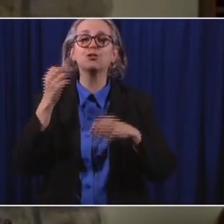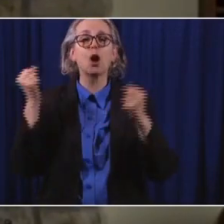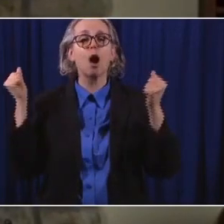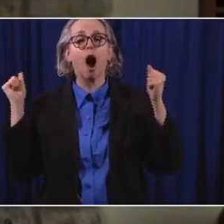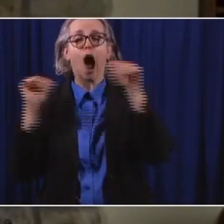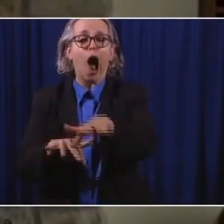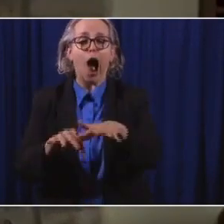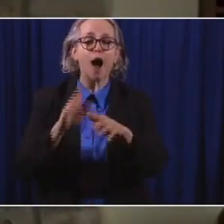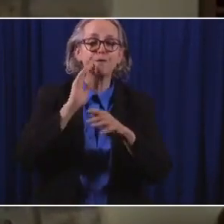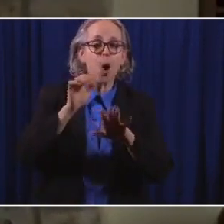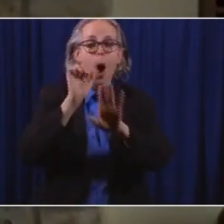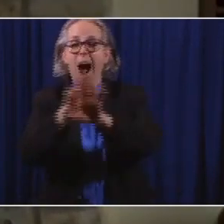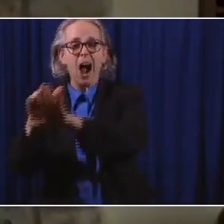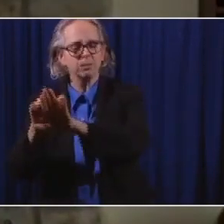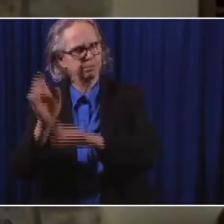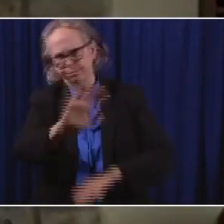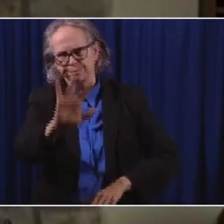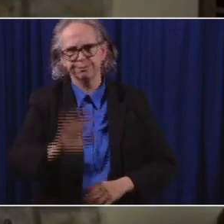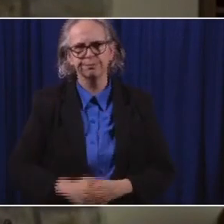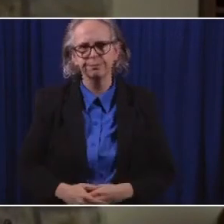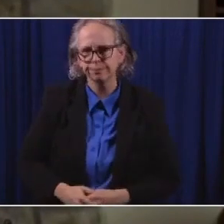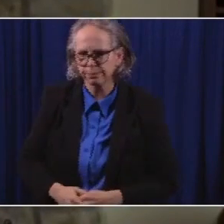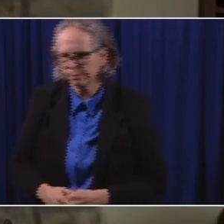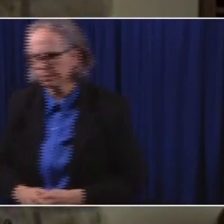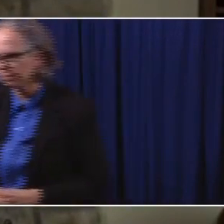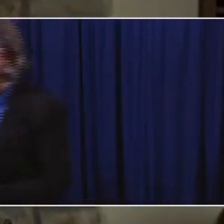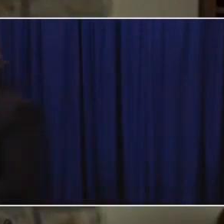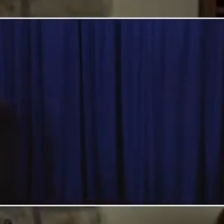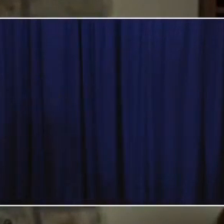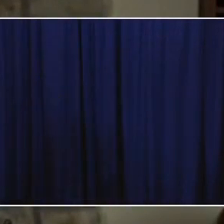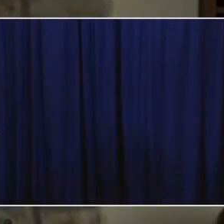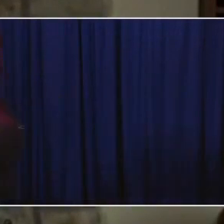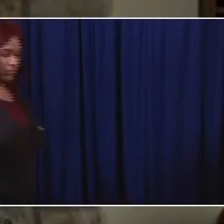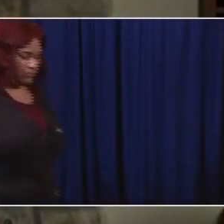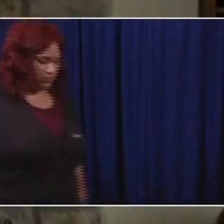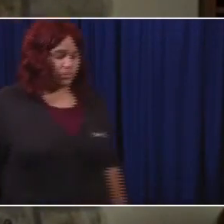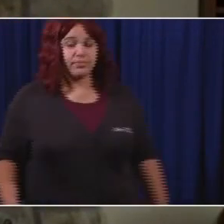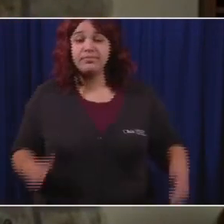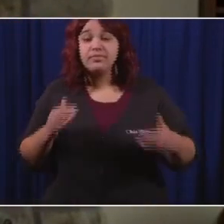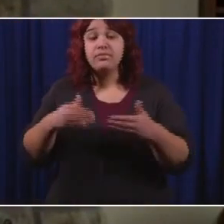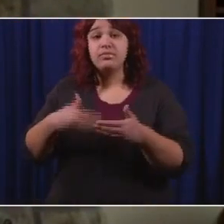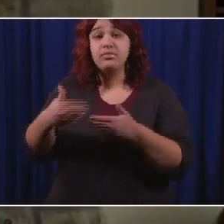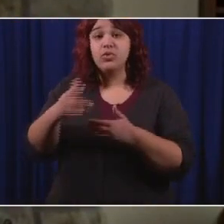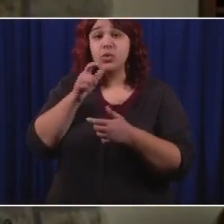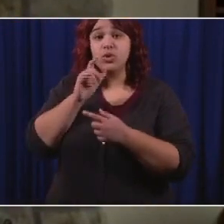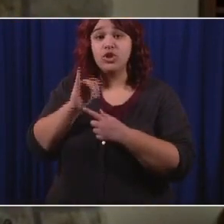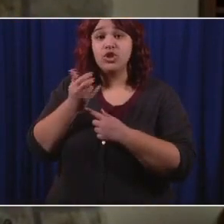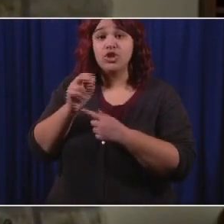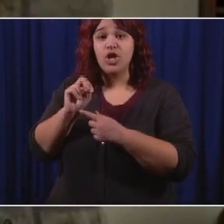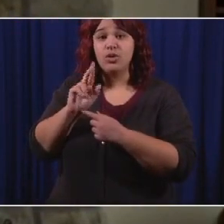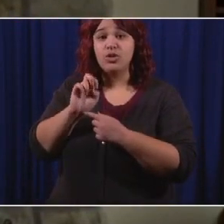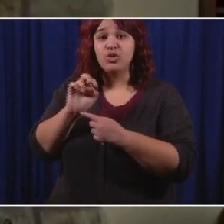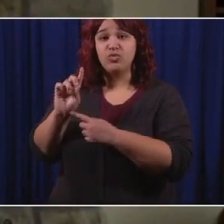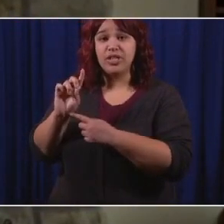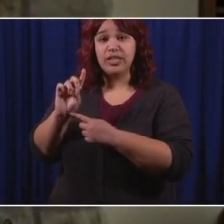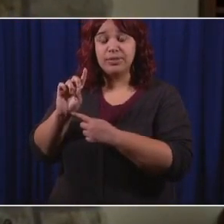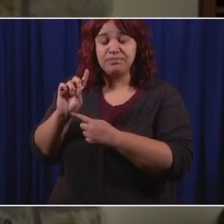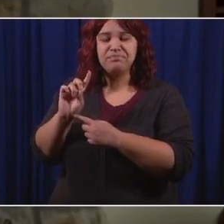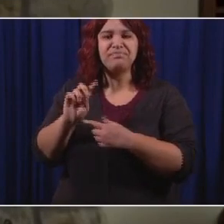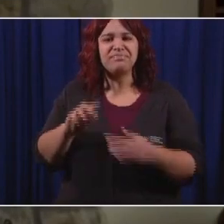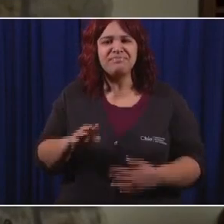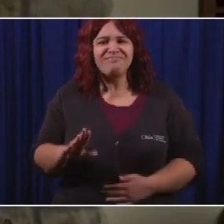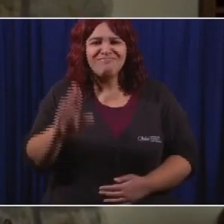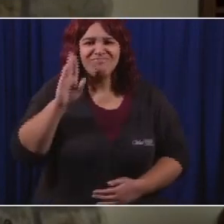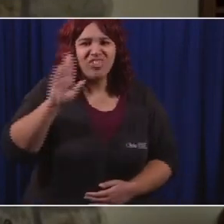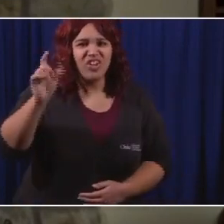Next question is from John Reed at Gongwer News Service. Good afternoon, Governor. There have been reports around the